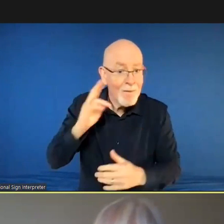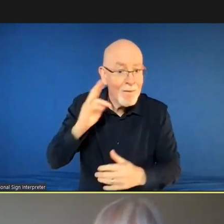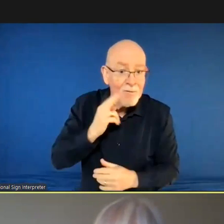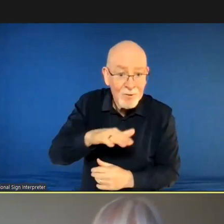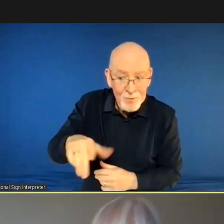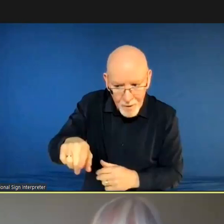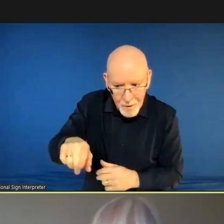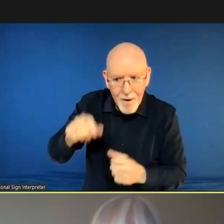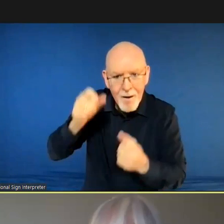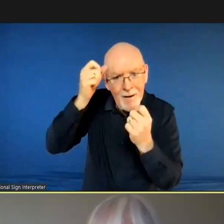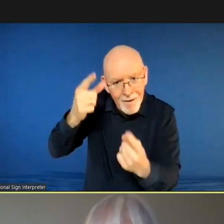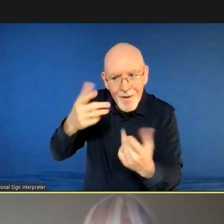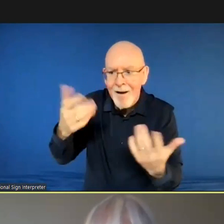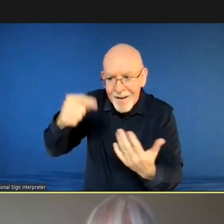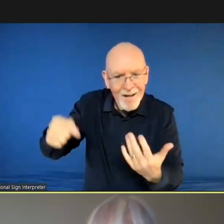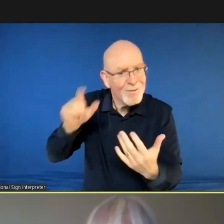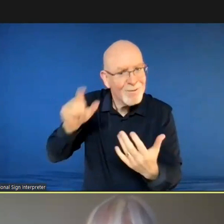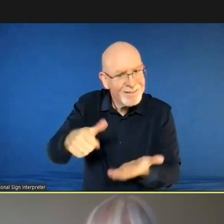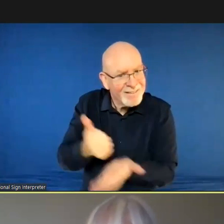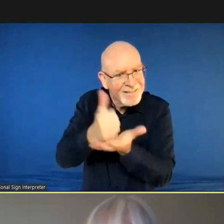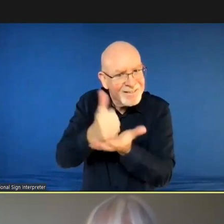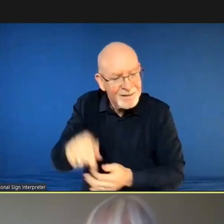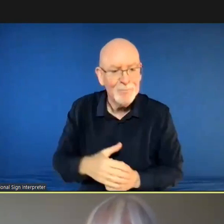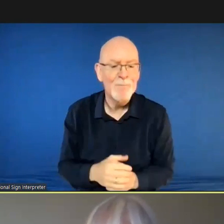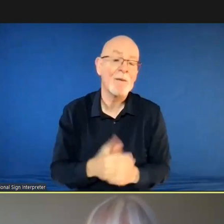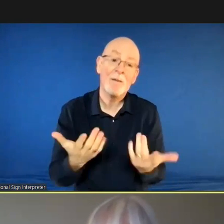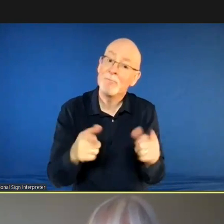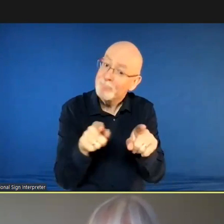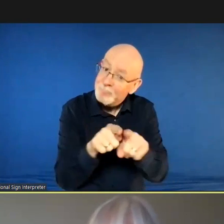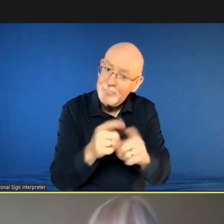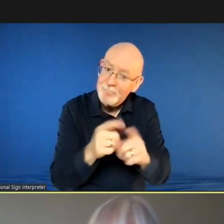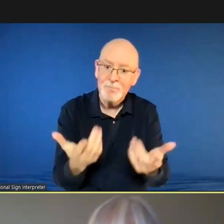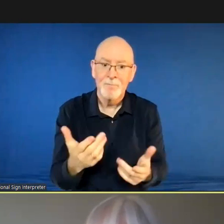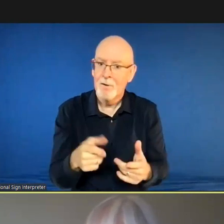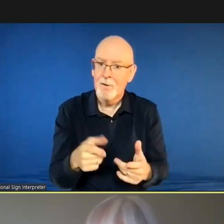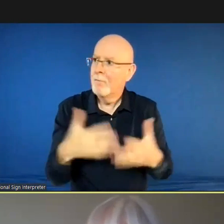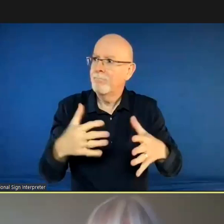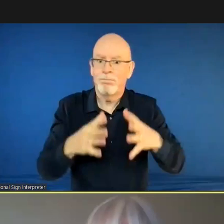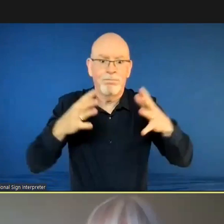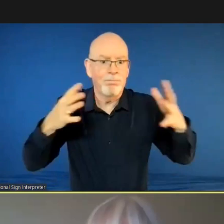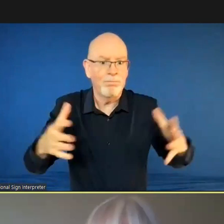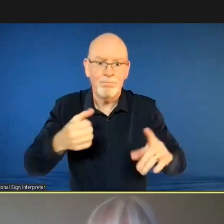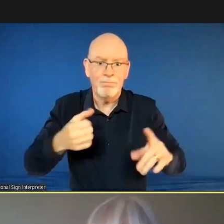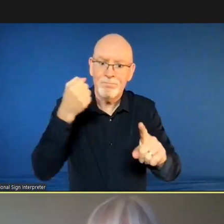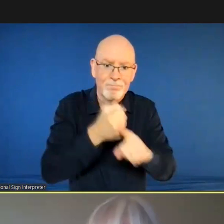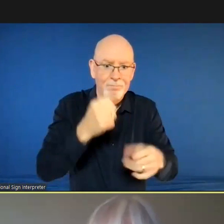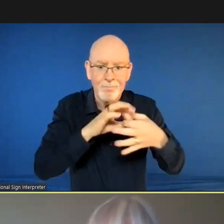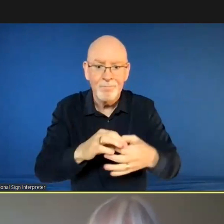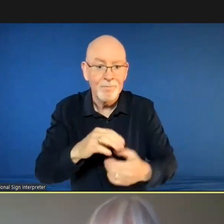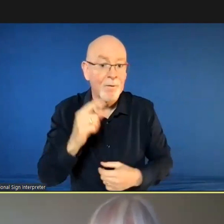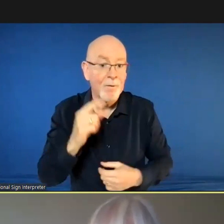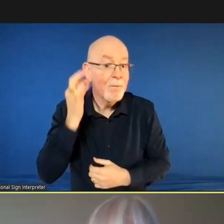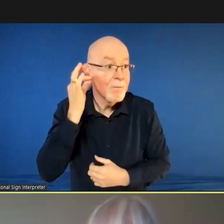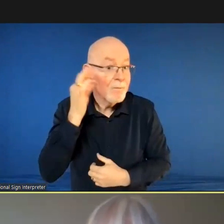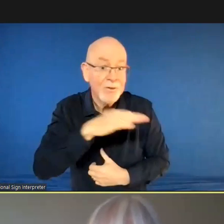have a huge impact for many of the hearing children in the classroom as well, who may themselves struggle with a lot